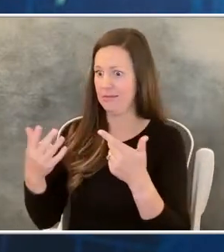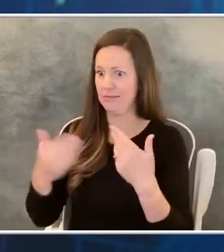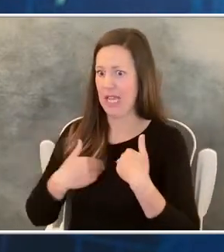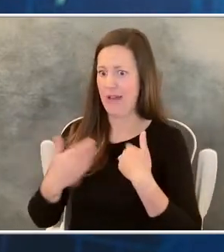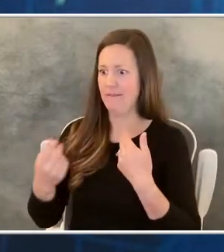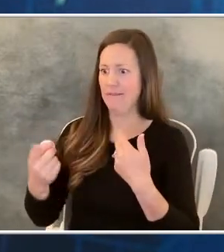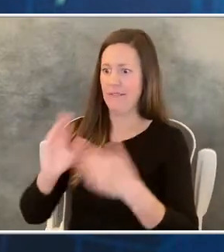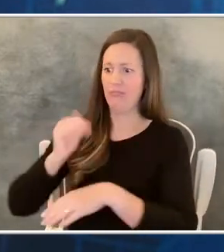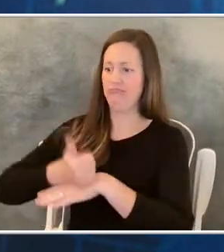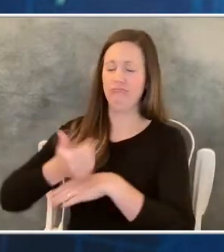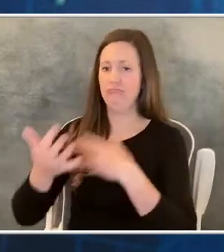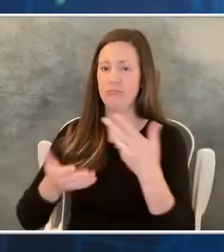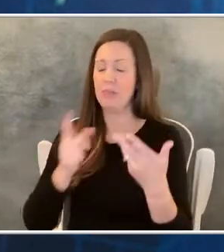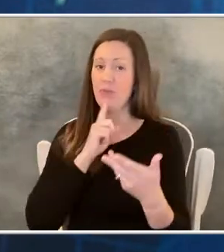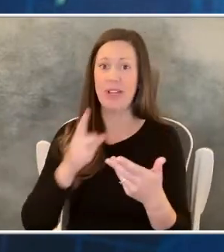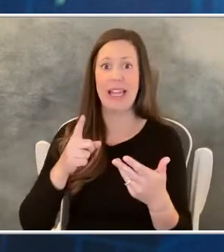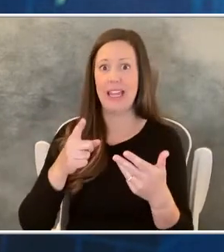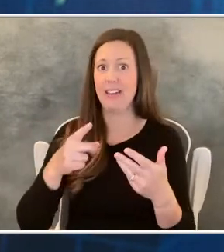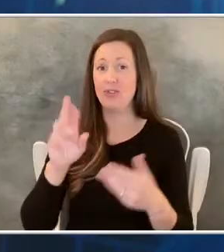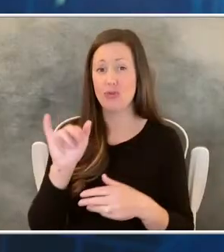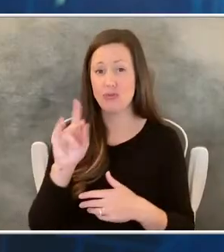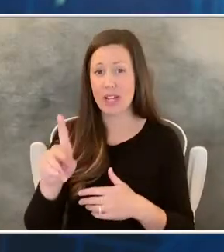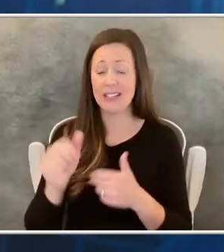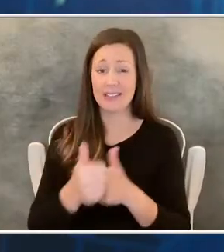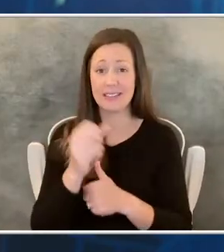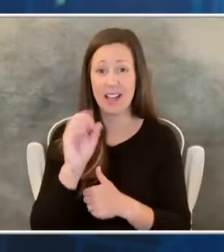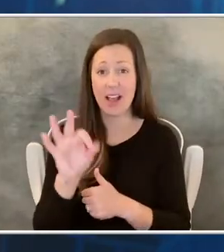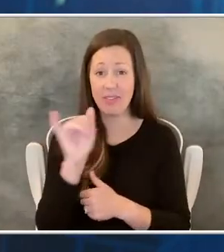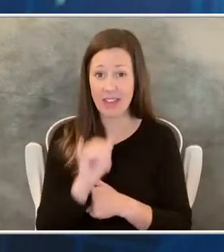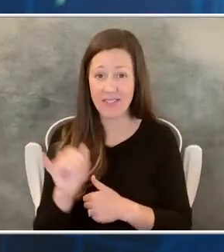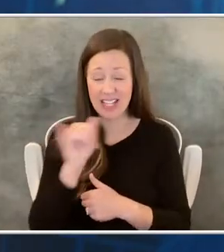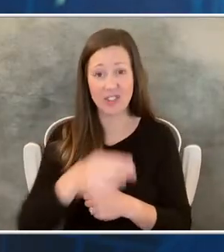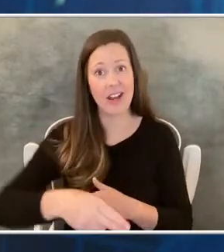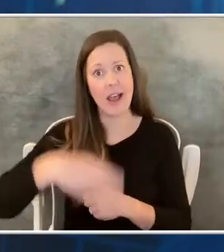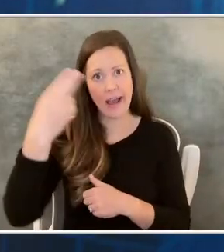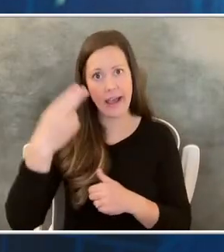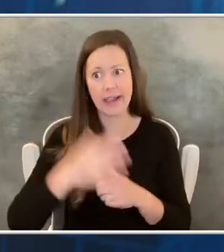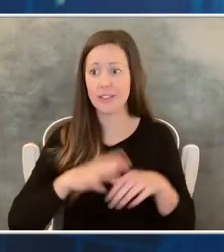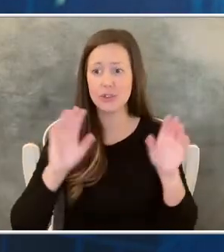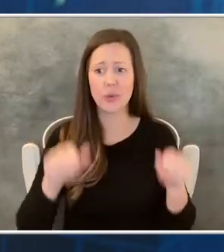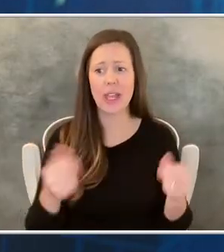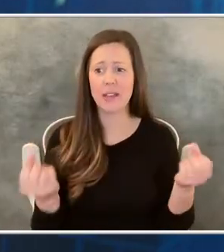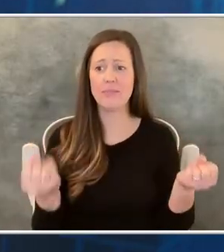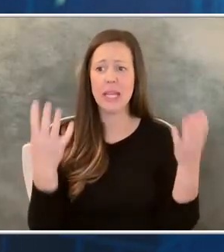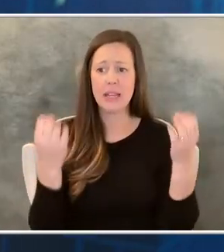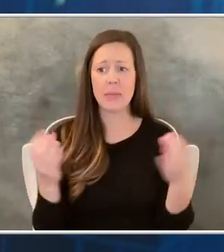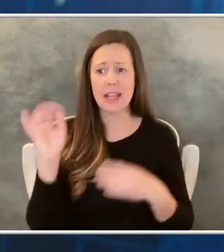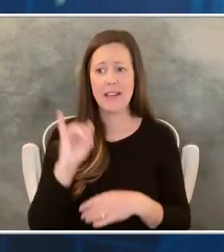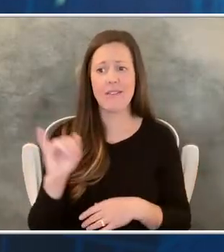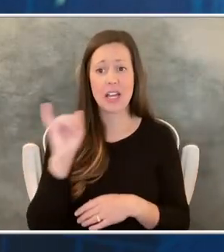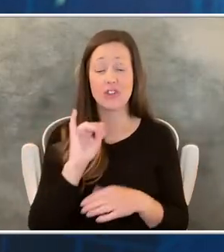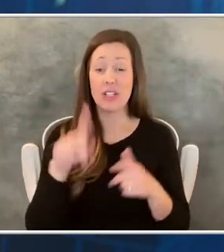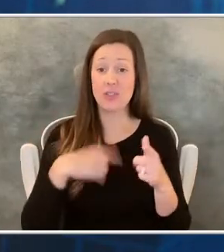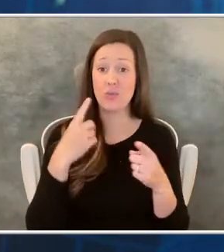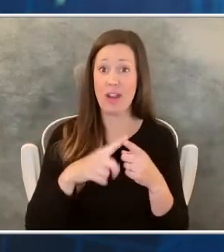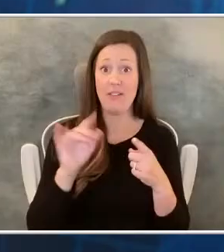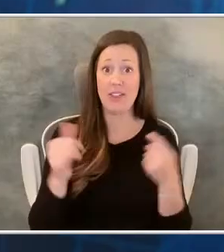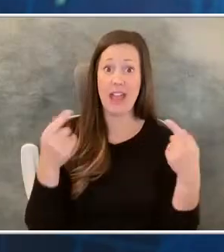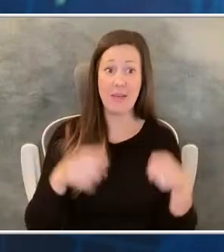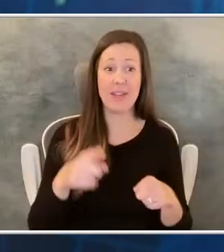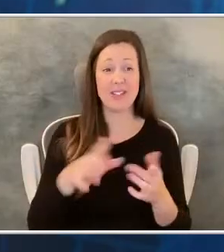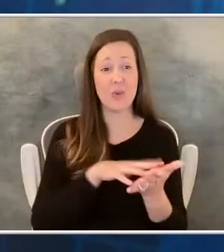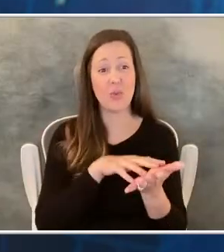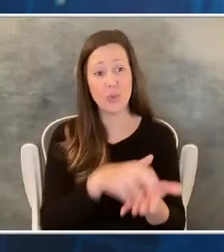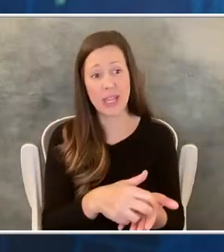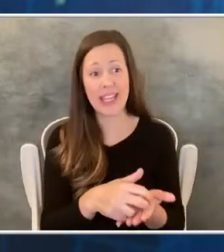you can get all kinds of infection. And when you get infection, you get weak and you get